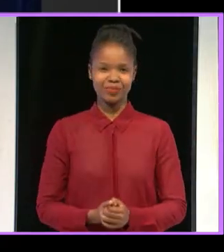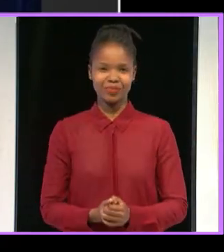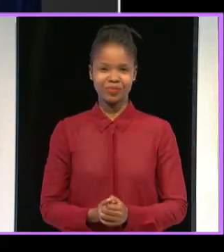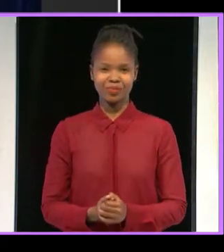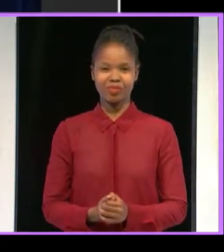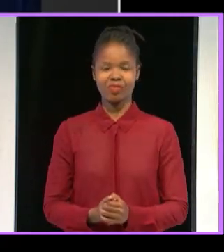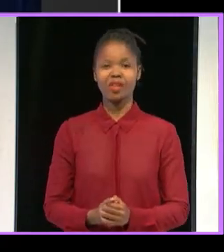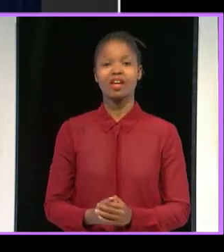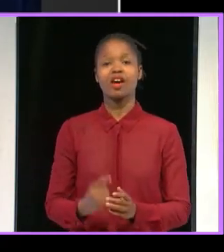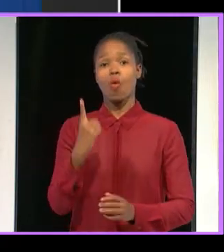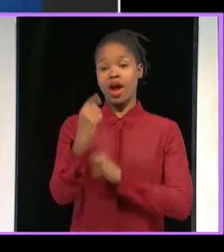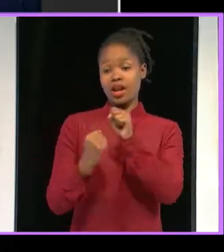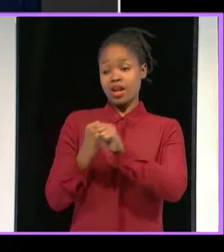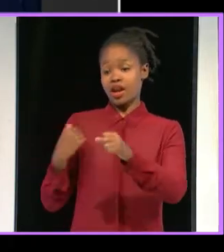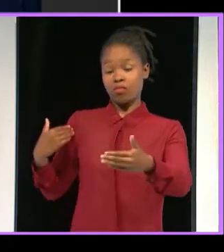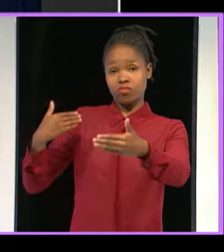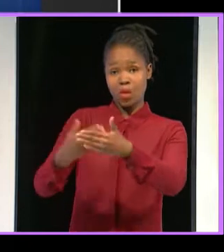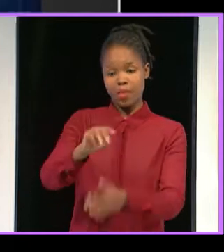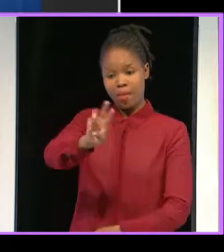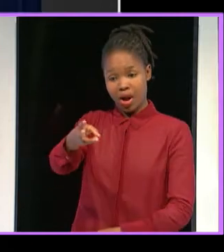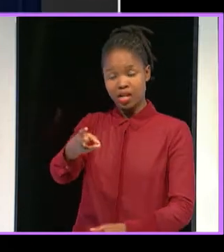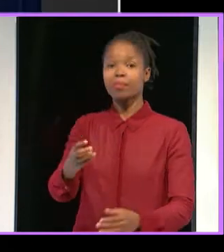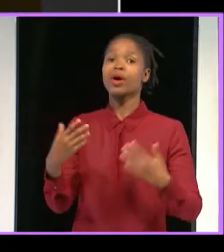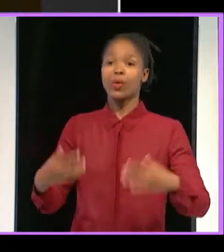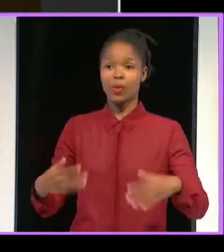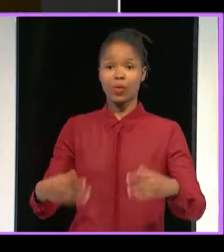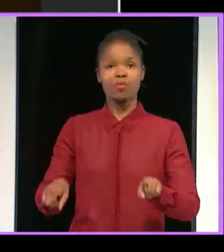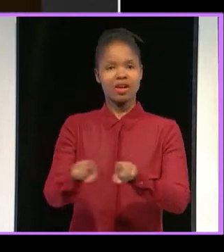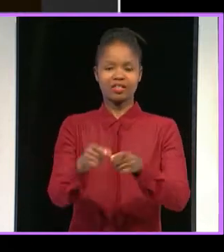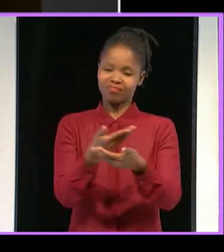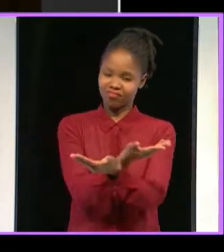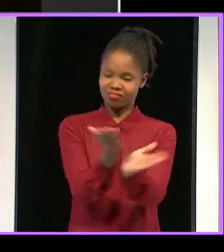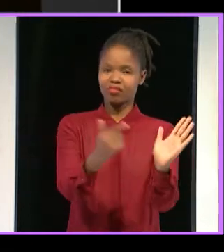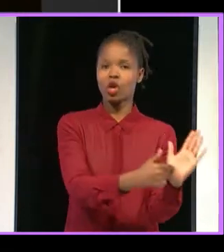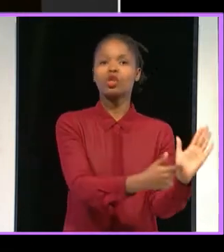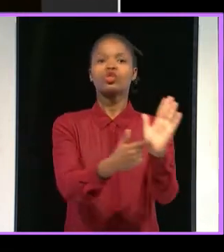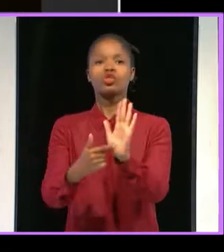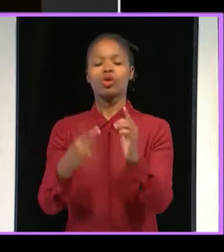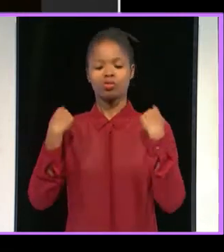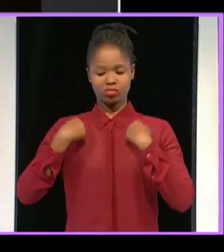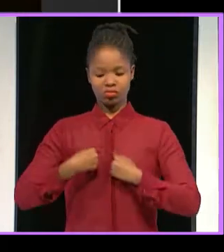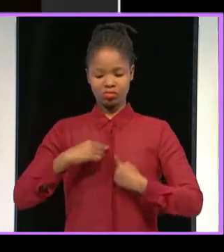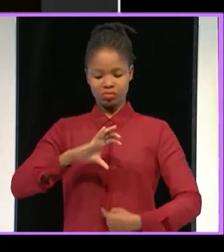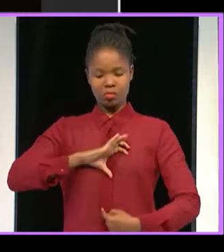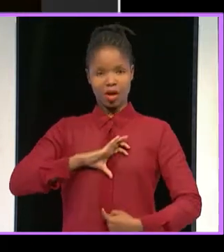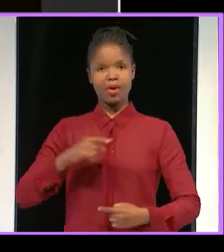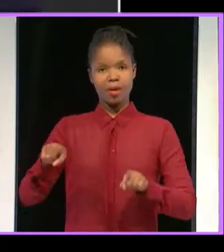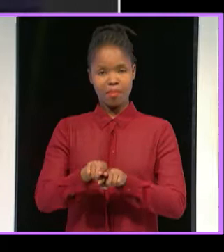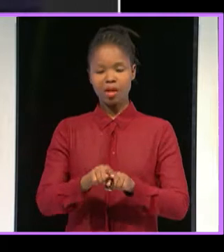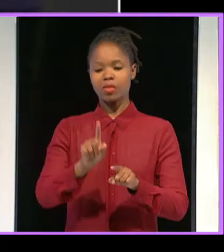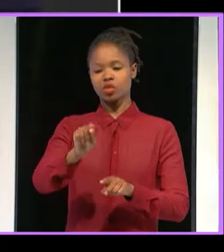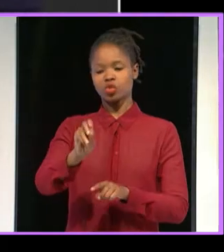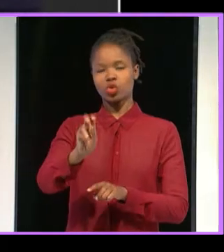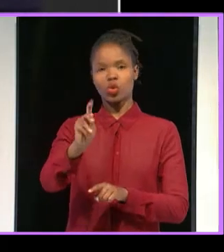Last week marked 1 year to go to the Paralympics, and the LOC marked the occasion by unveiling the Tokyo 2020 Paralympic